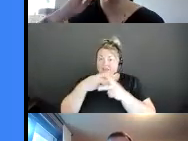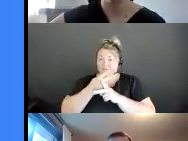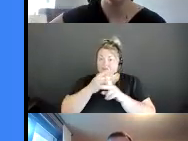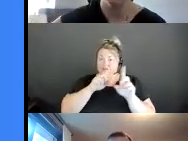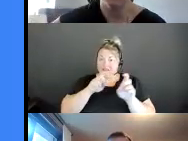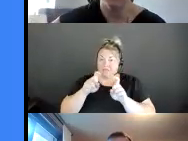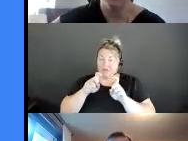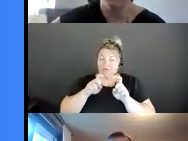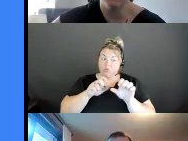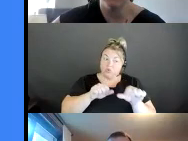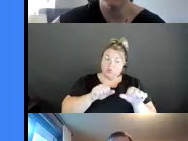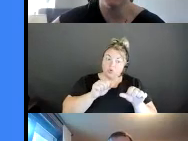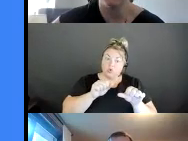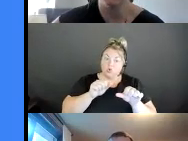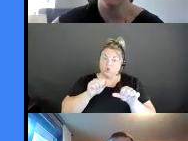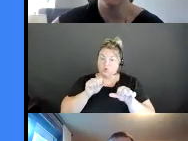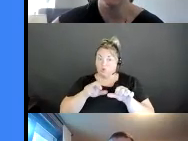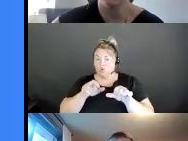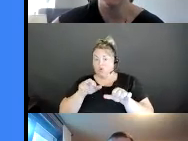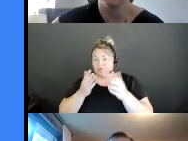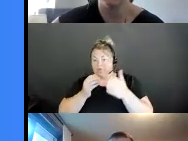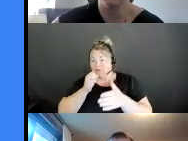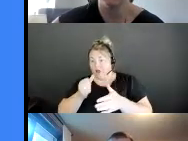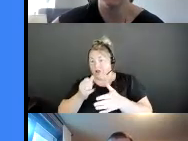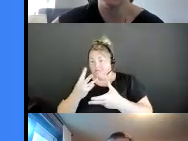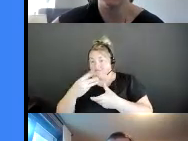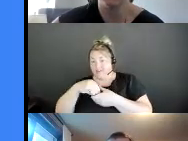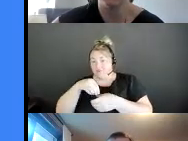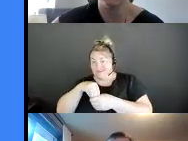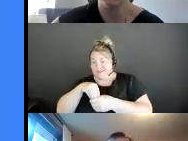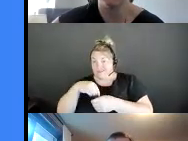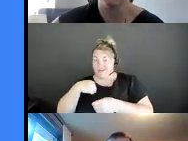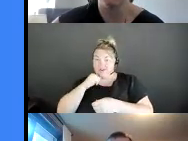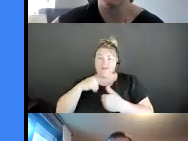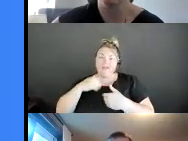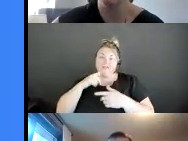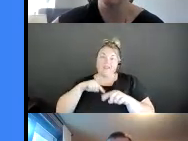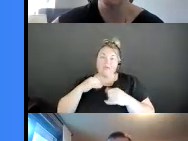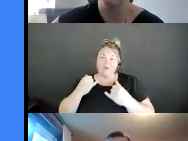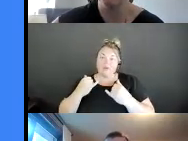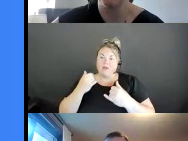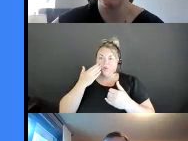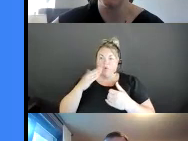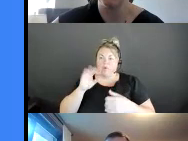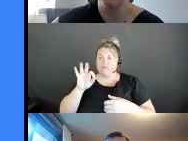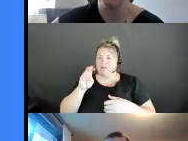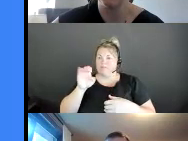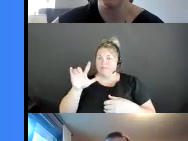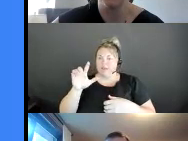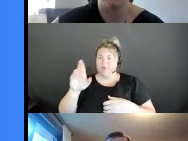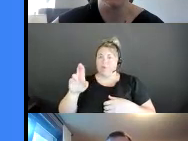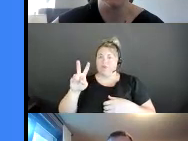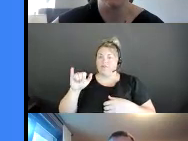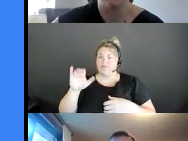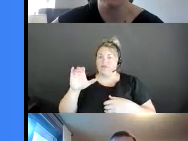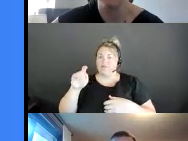may not factor in. I don't have an answer right now. I don't know if Mel or Victoria, you've done more